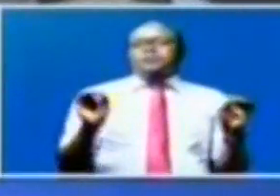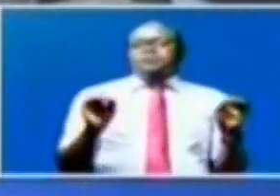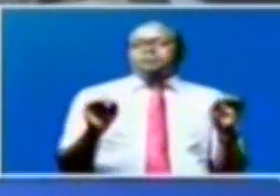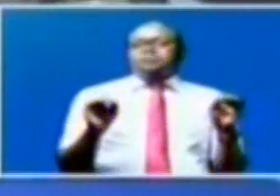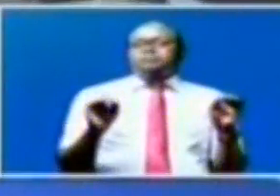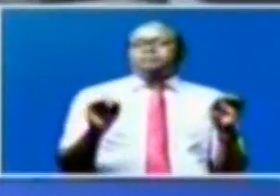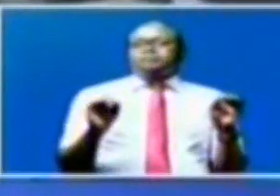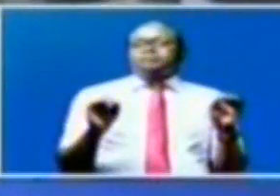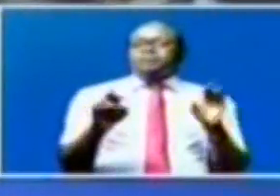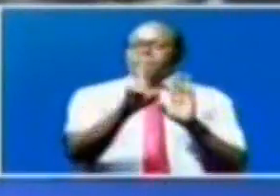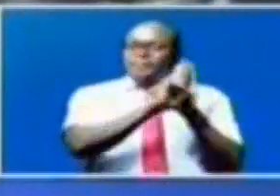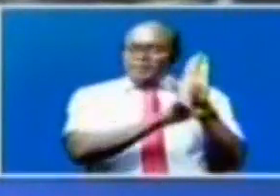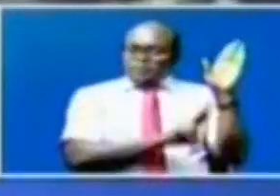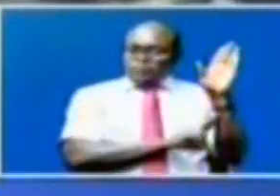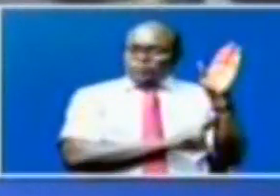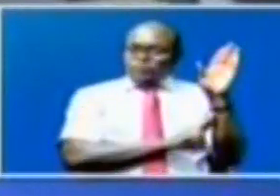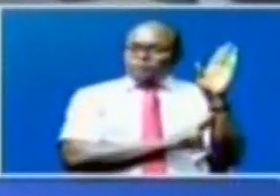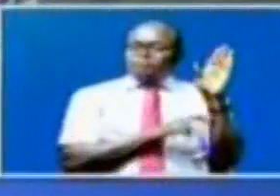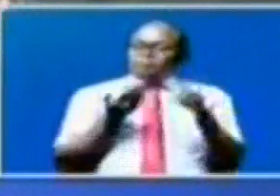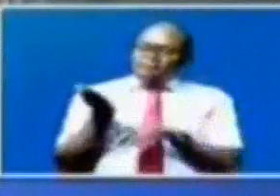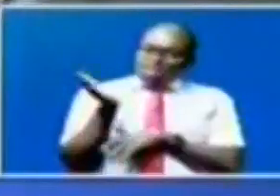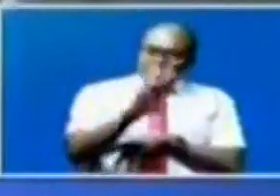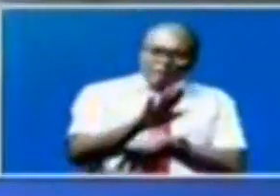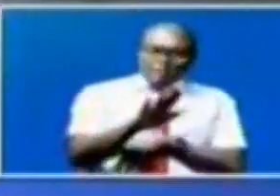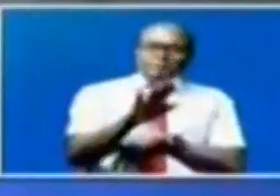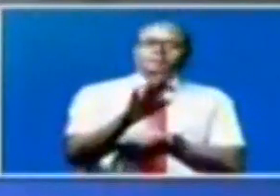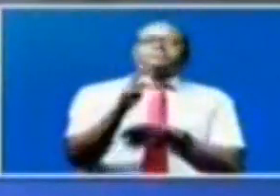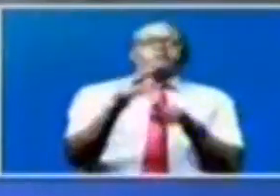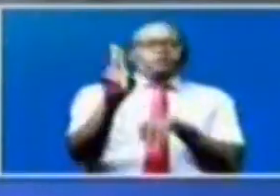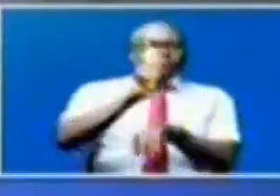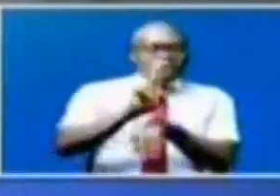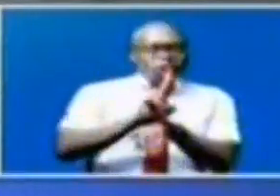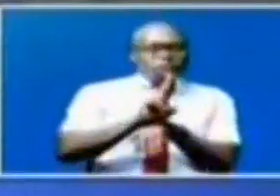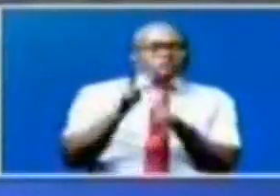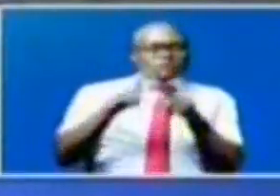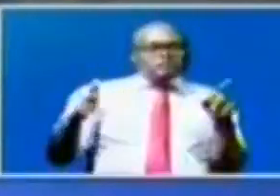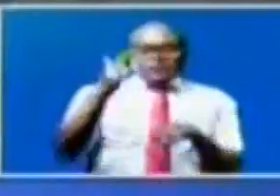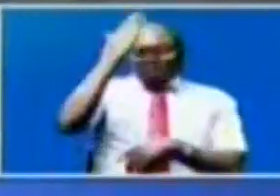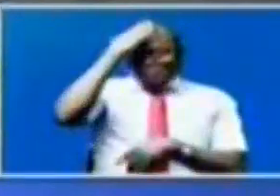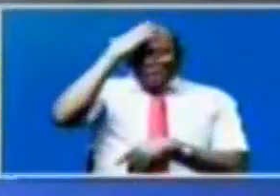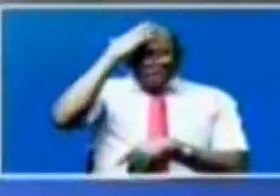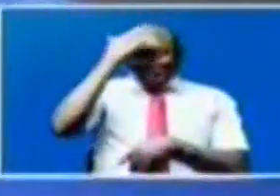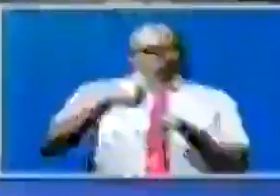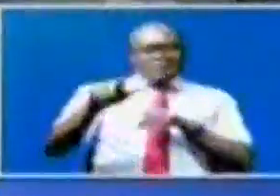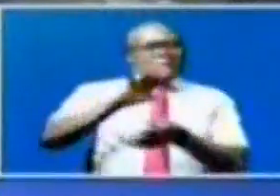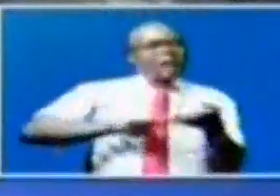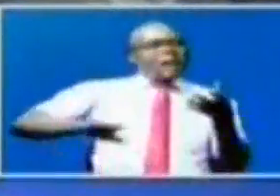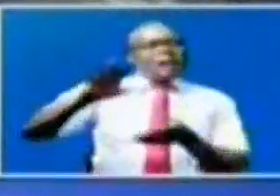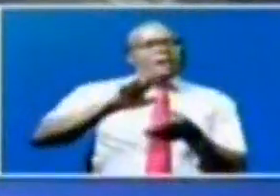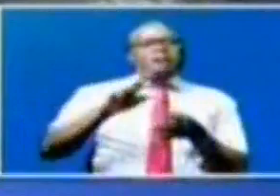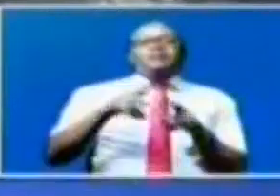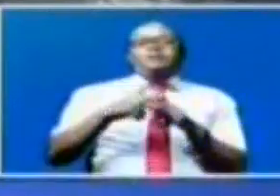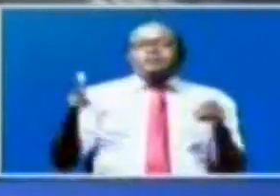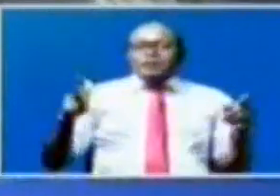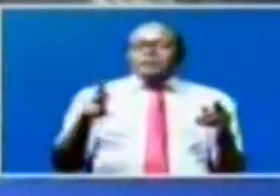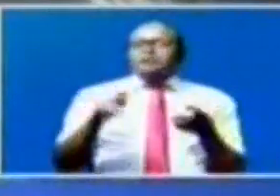Famously known as the Michuki rules, is slowly approaching, and the murky waters surrounding that directive are about to